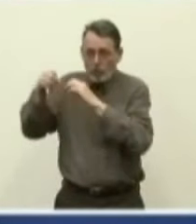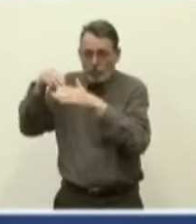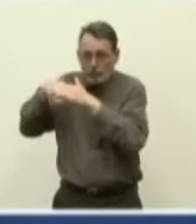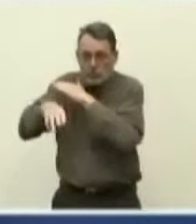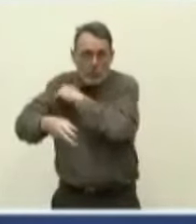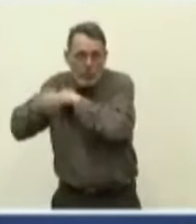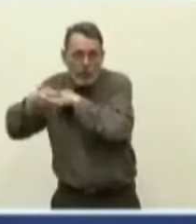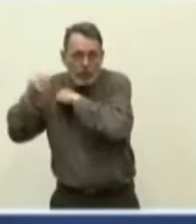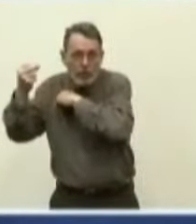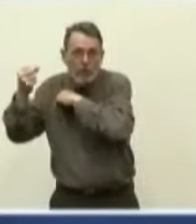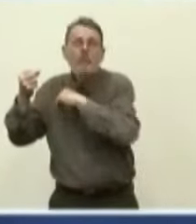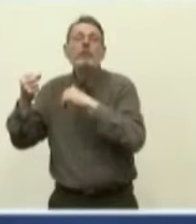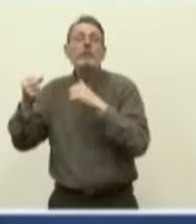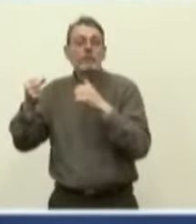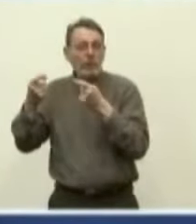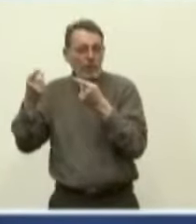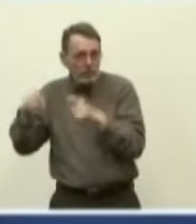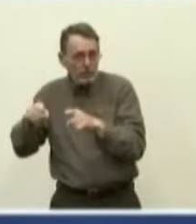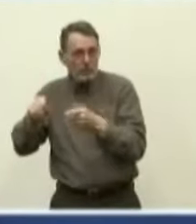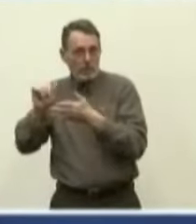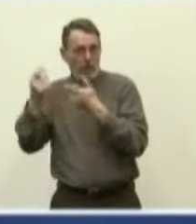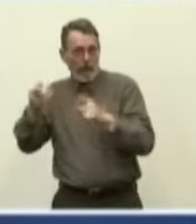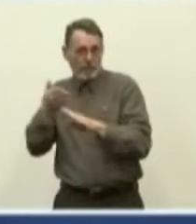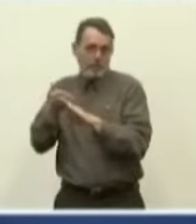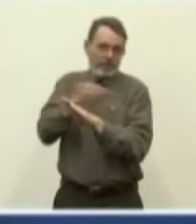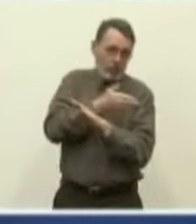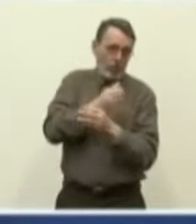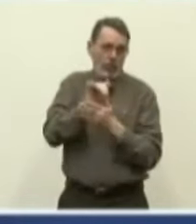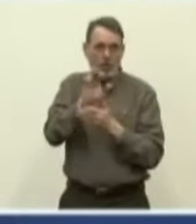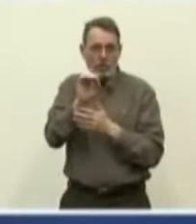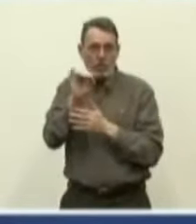as described, occurred prior to the officer-involved shooting.